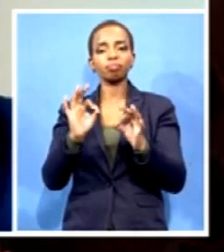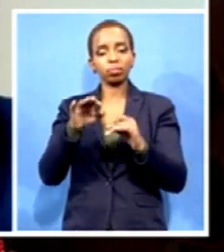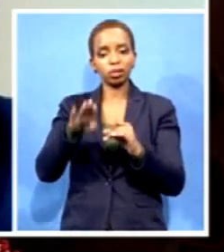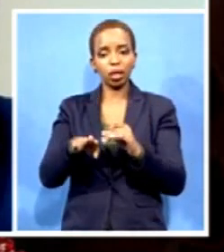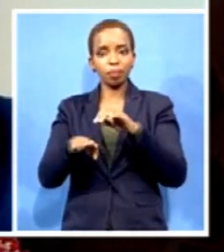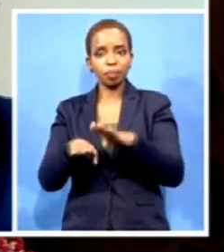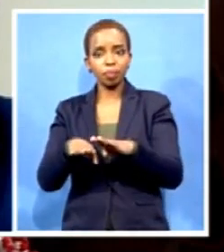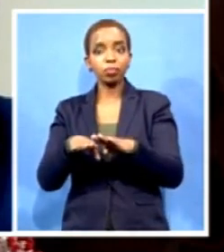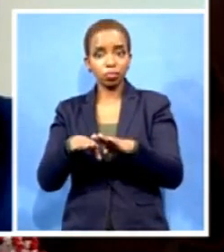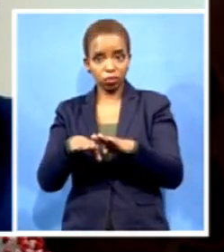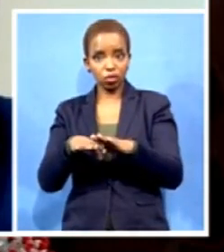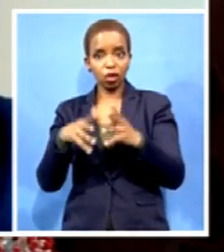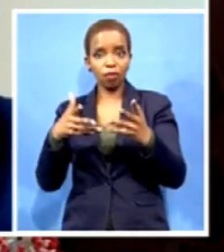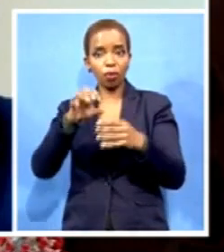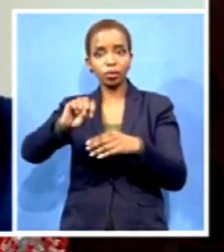connected.